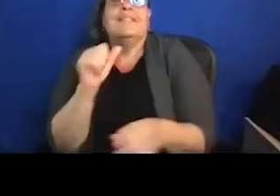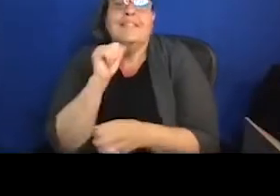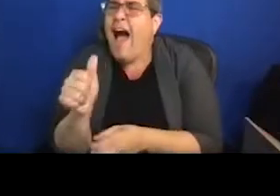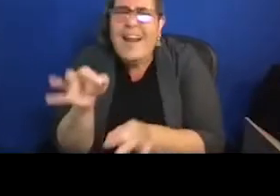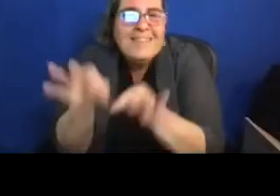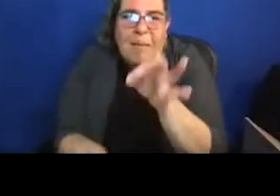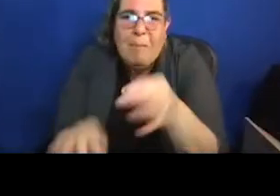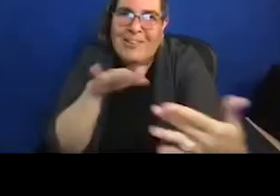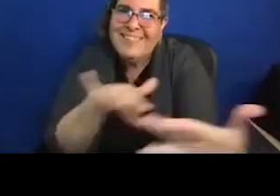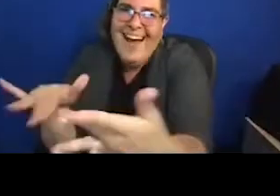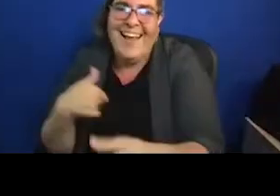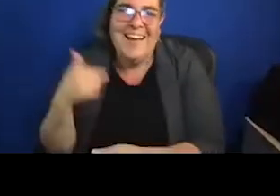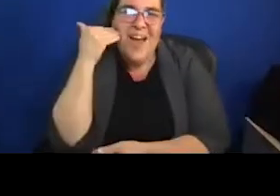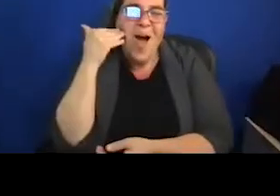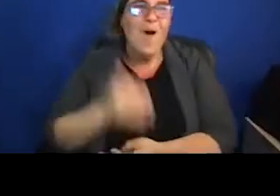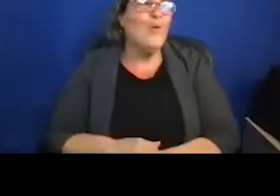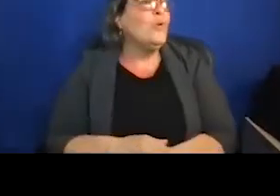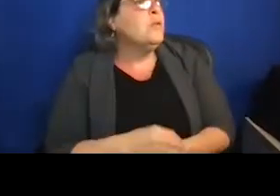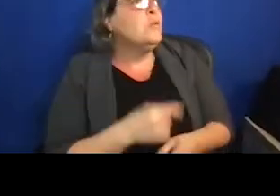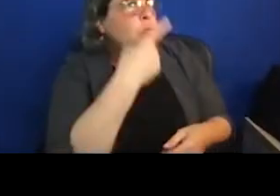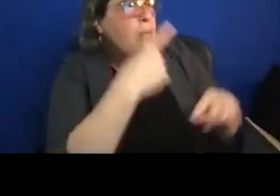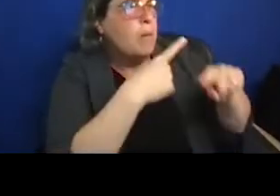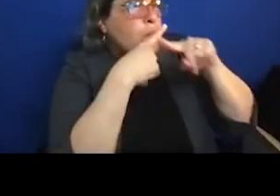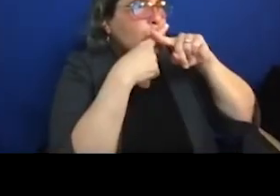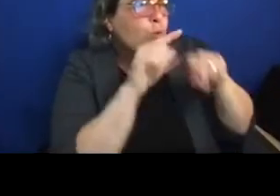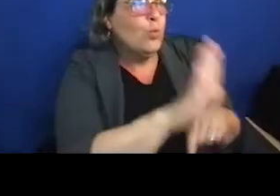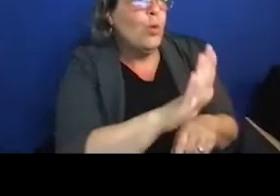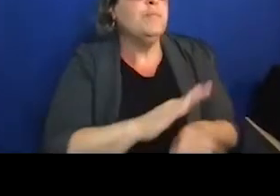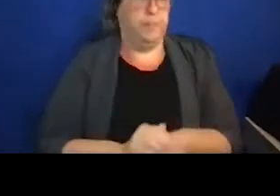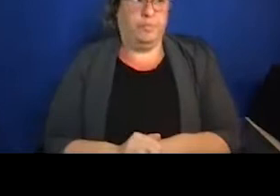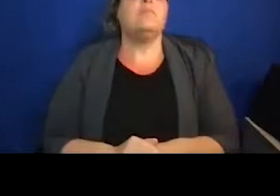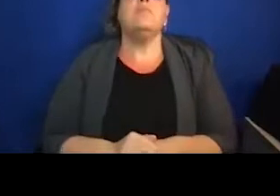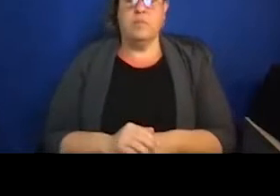were randomized to either be offered a community health worker or not.